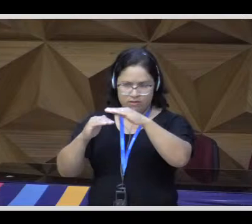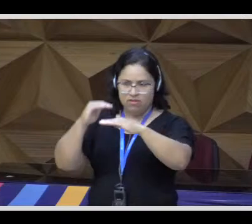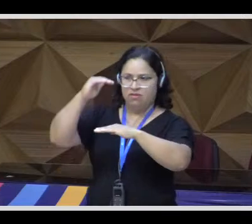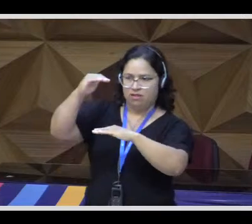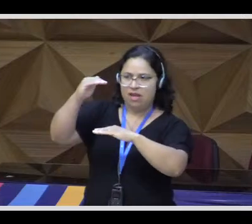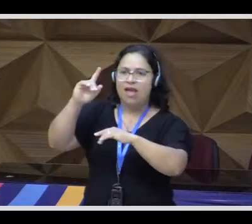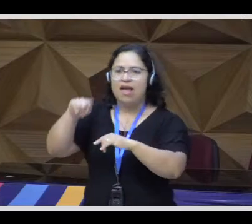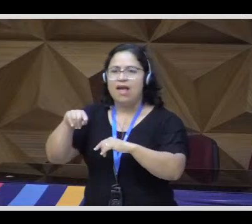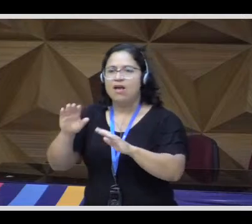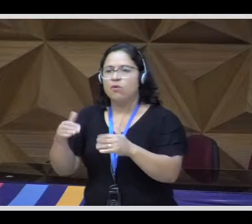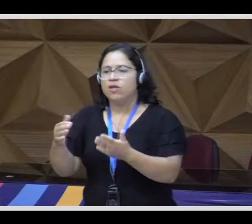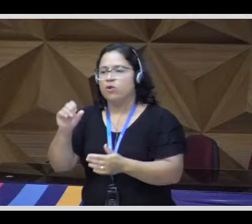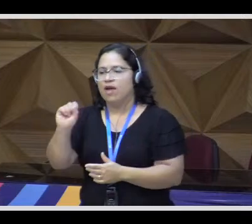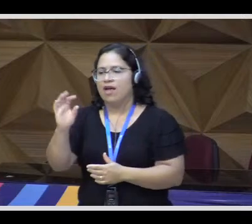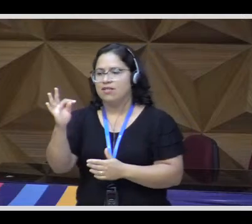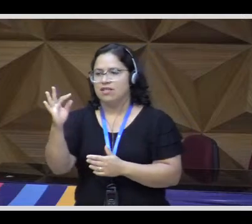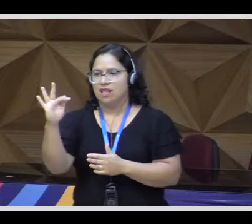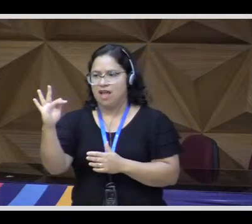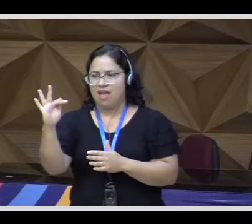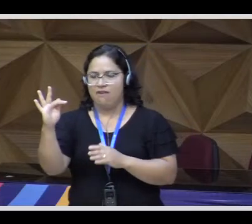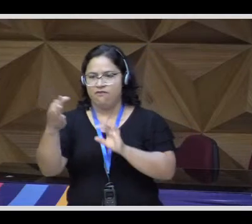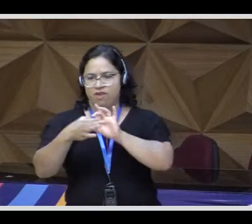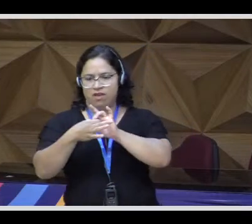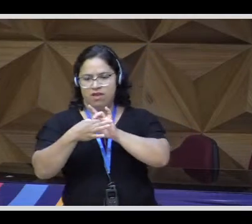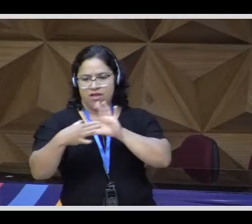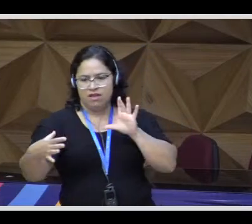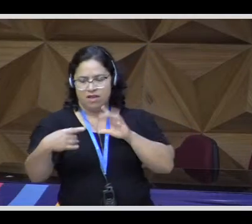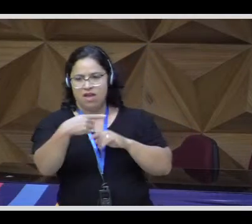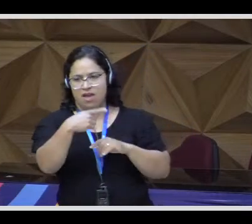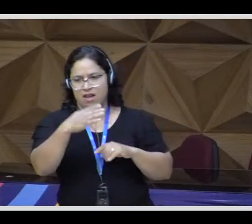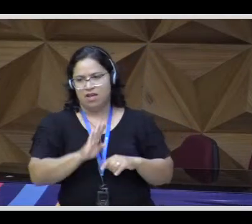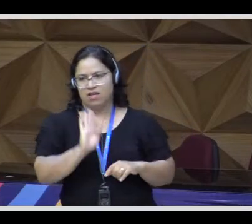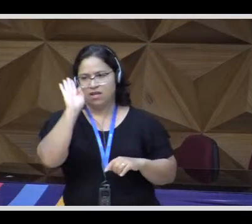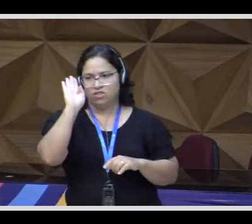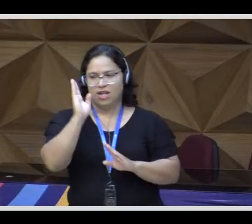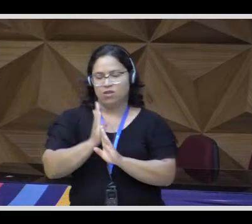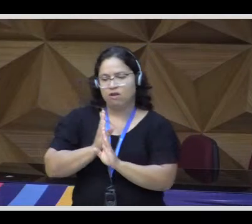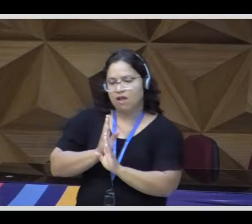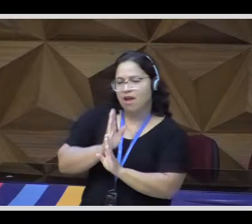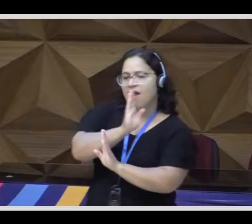becoming candidate again. Before that, Lula was unelected.